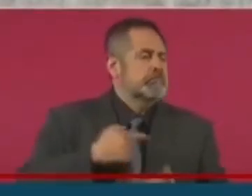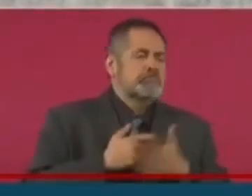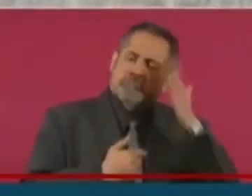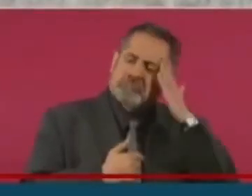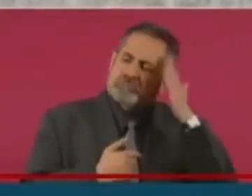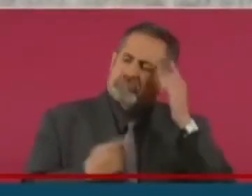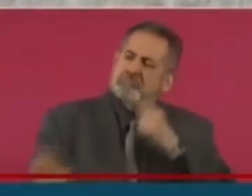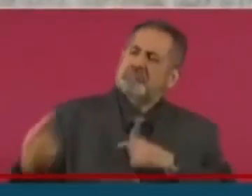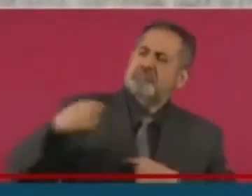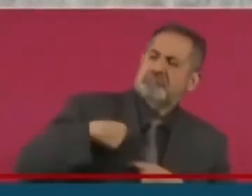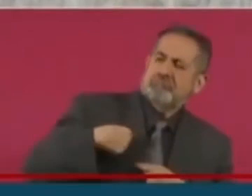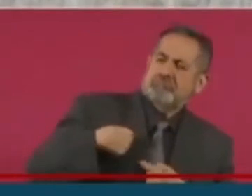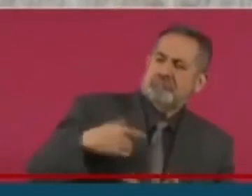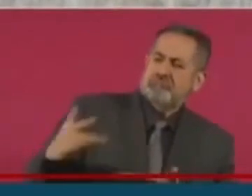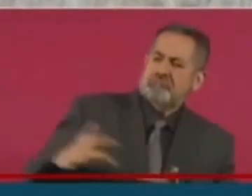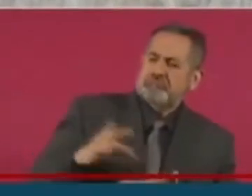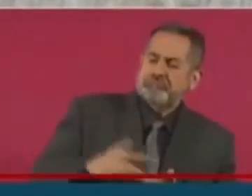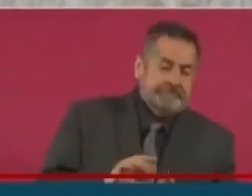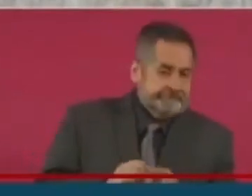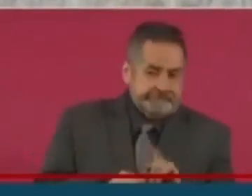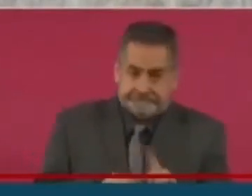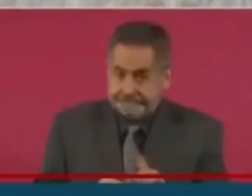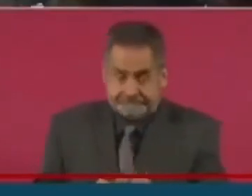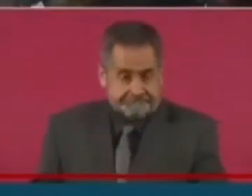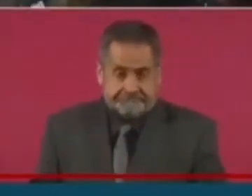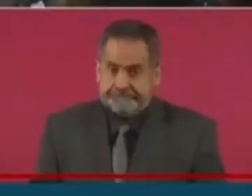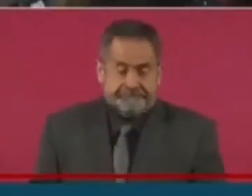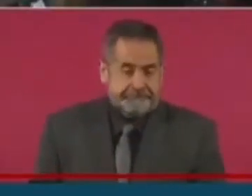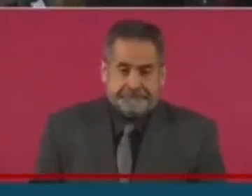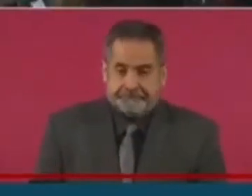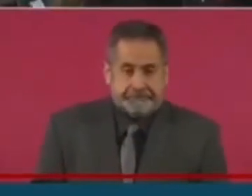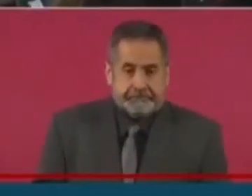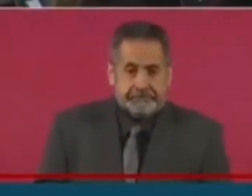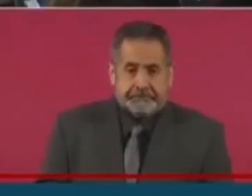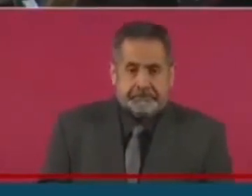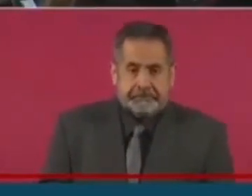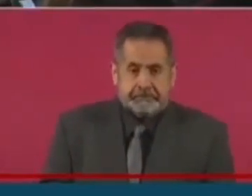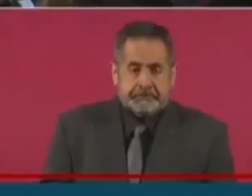forward the presentation so that the activity will coincide with the mobilization.